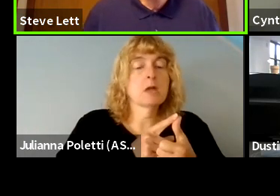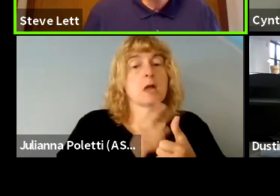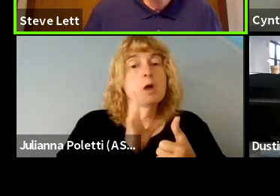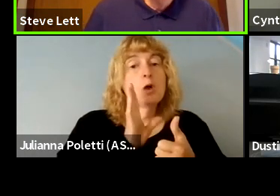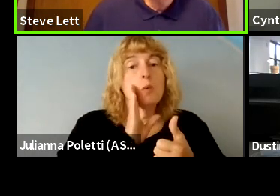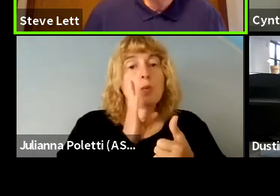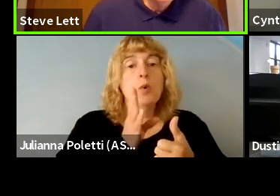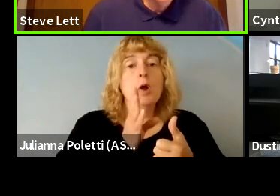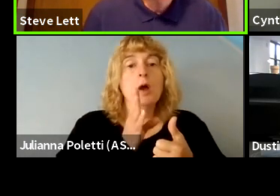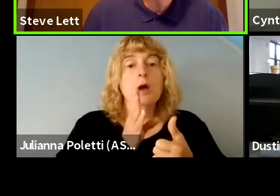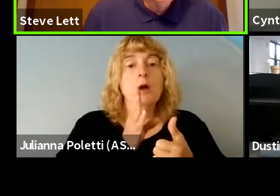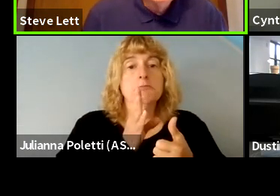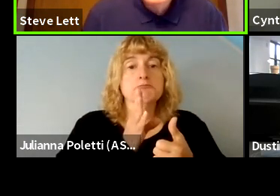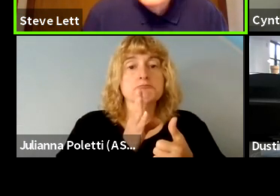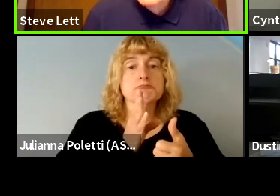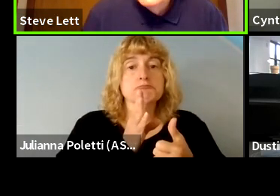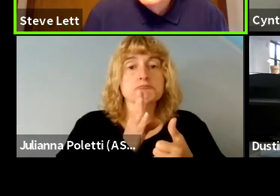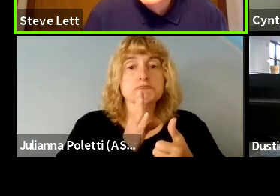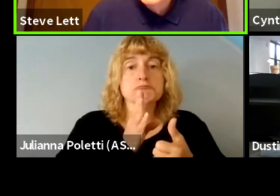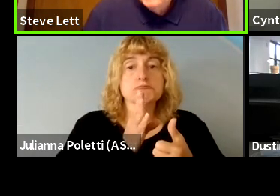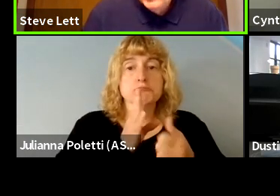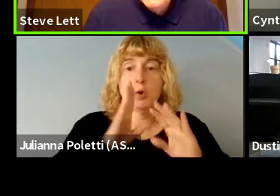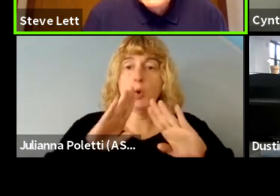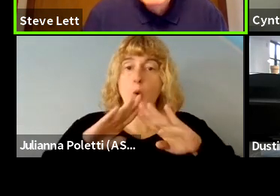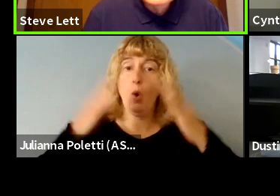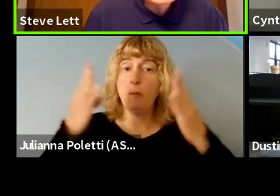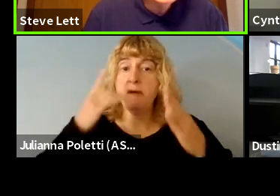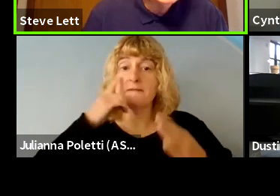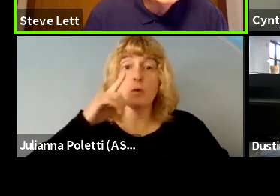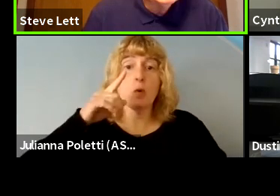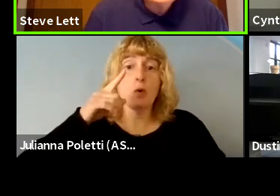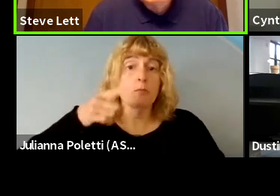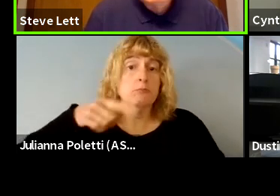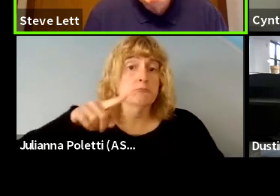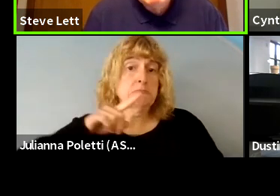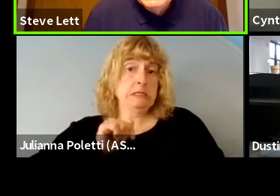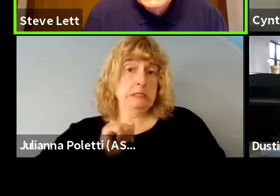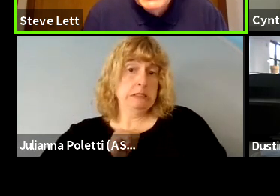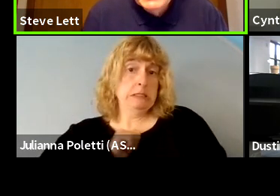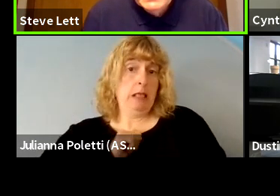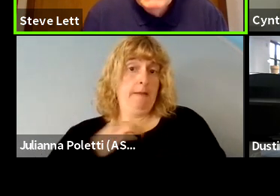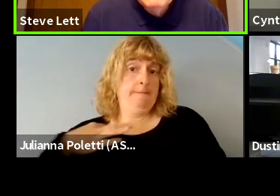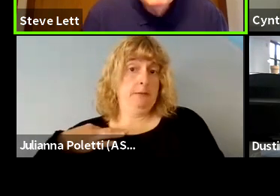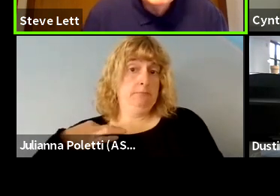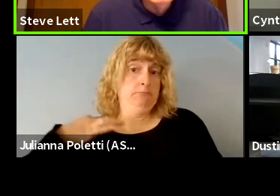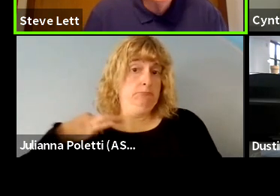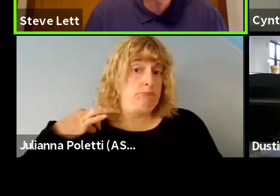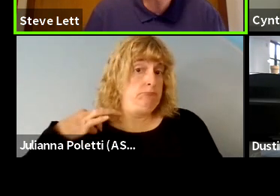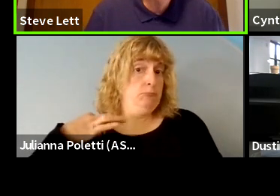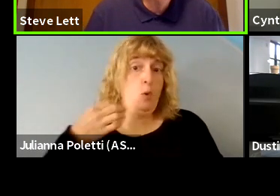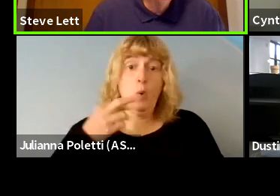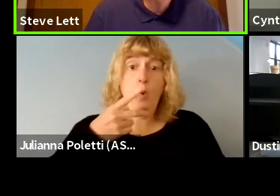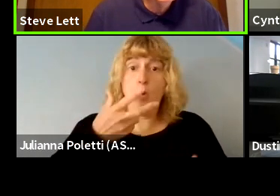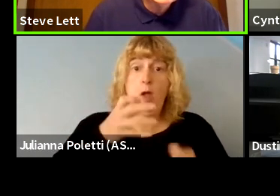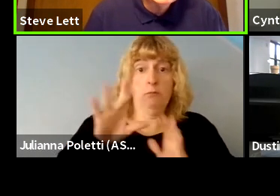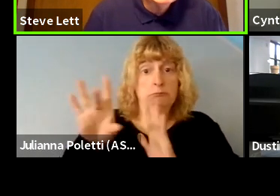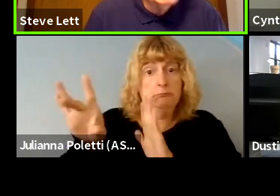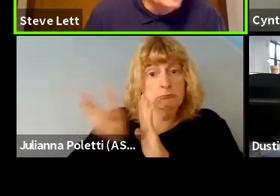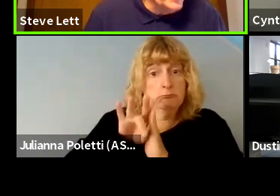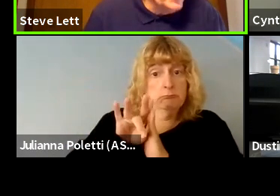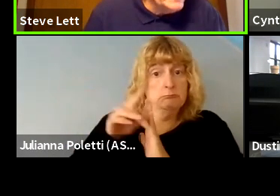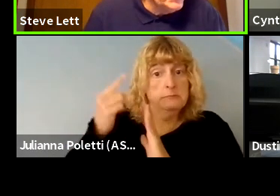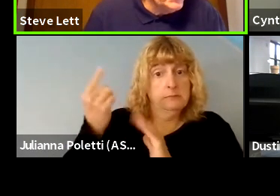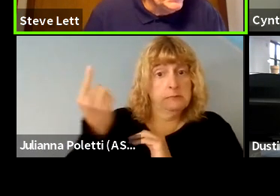the floor for self-nominations or nominations by anybody that wants to be on the